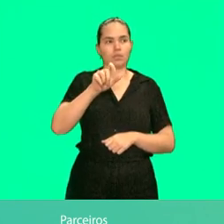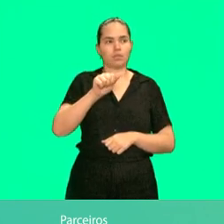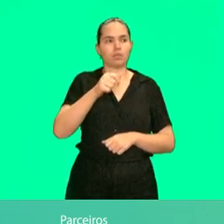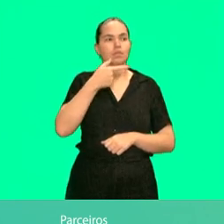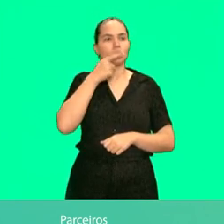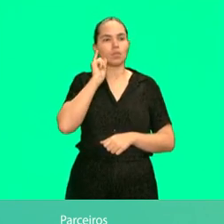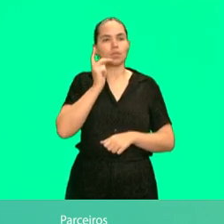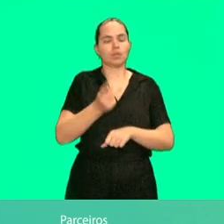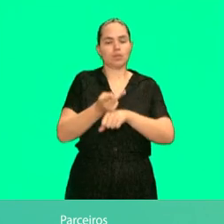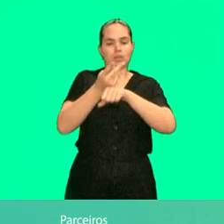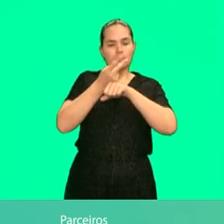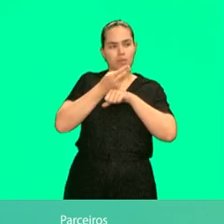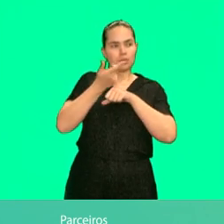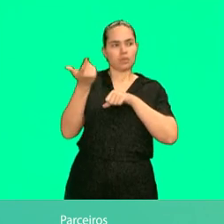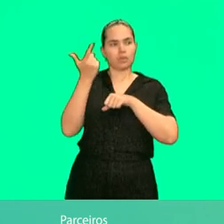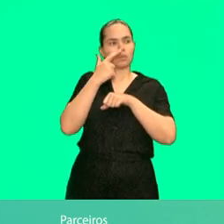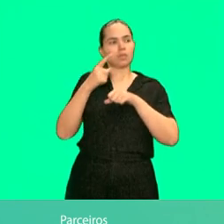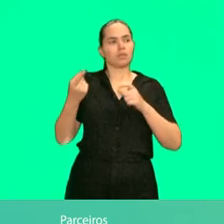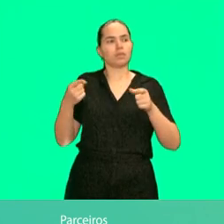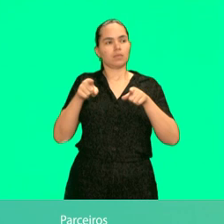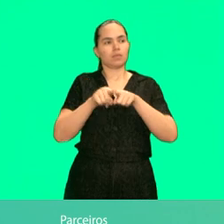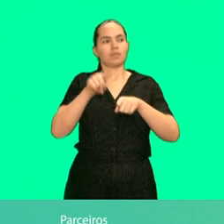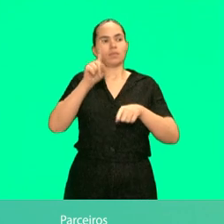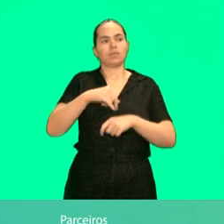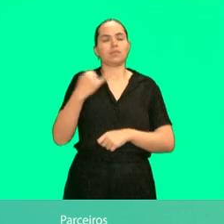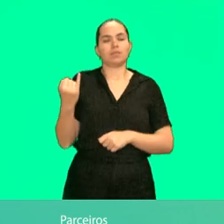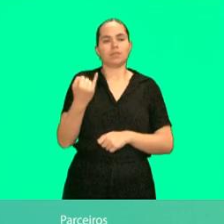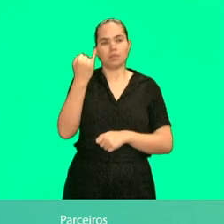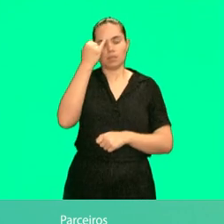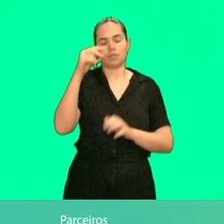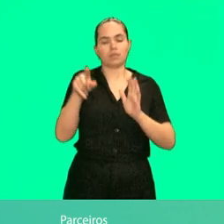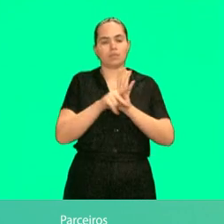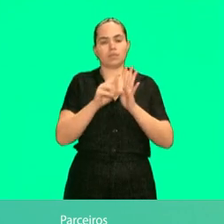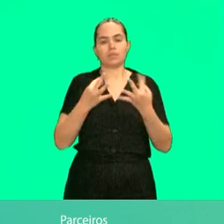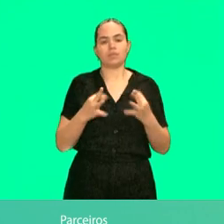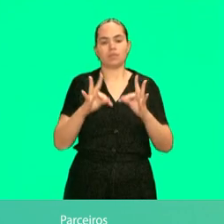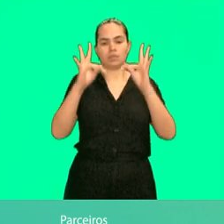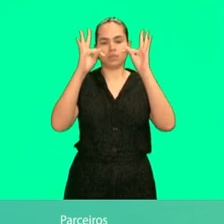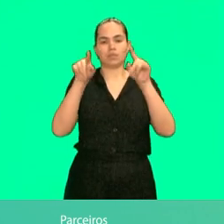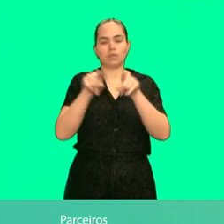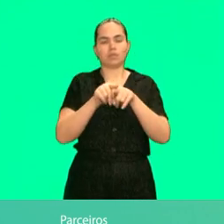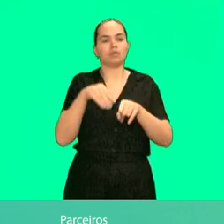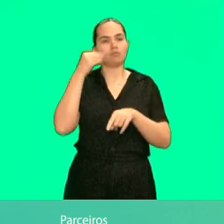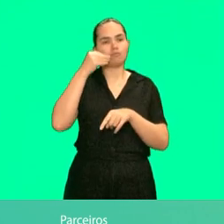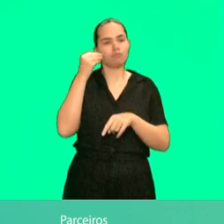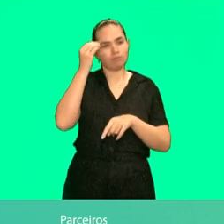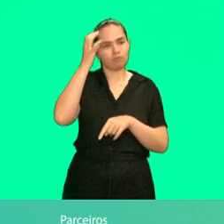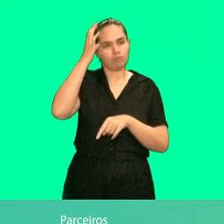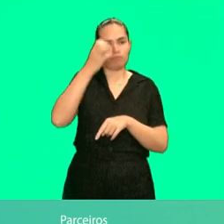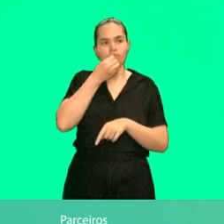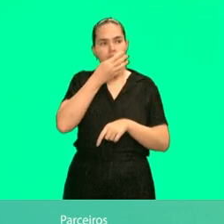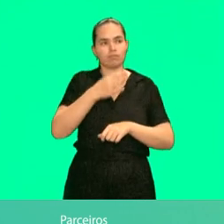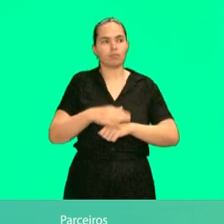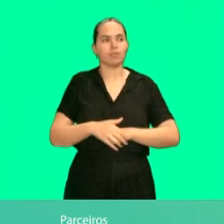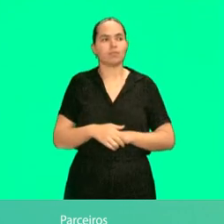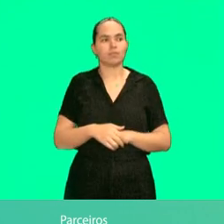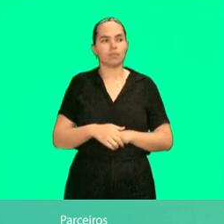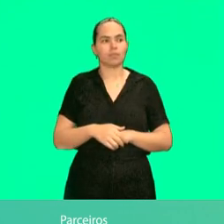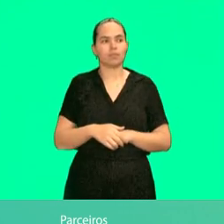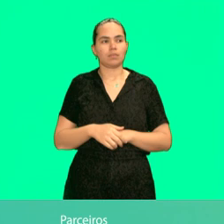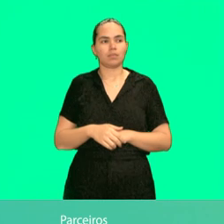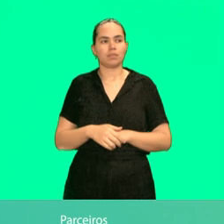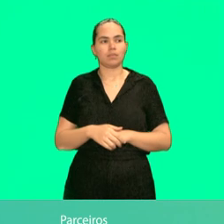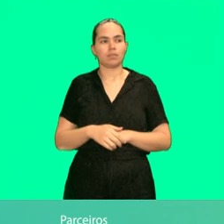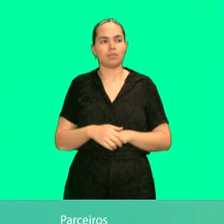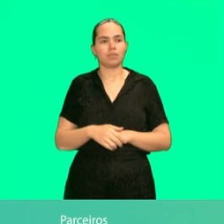We have here featured Mrs. Mona Lisa, awarded yesterday, and we're